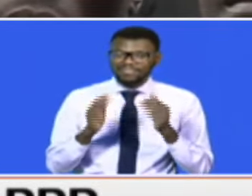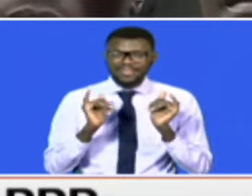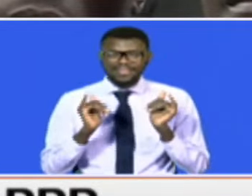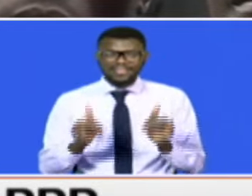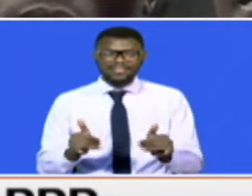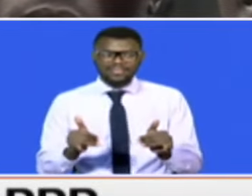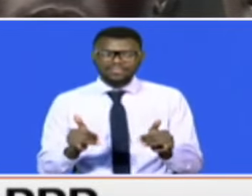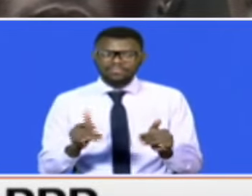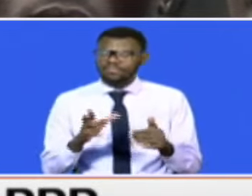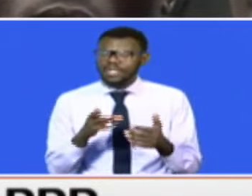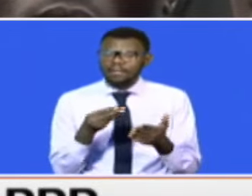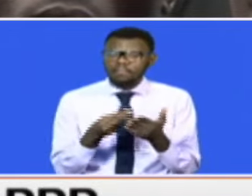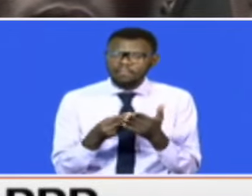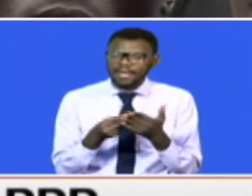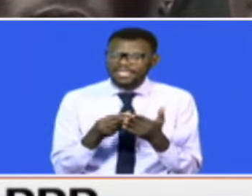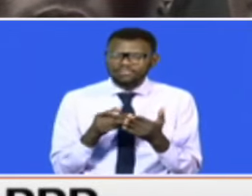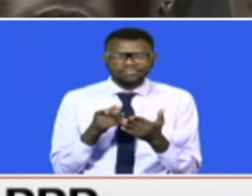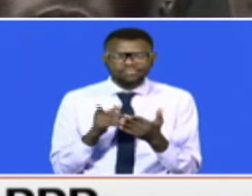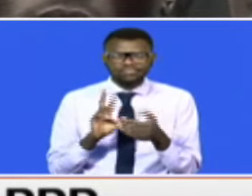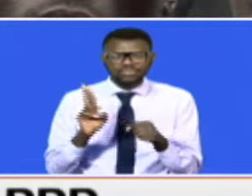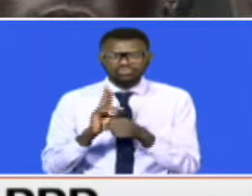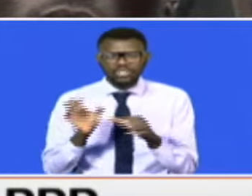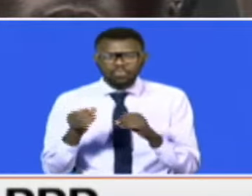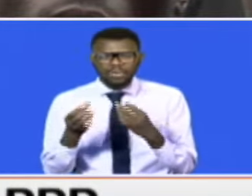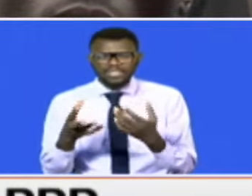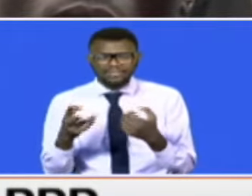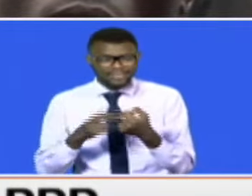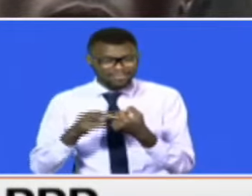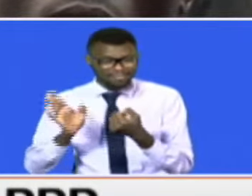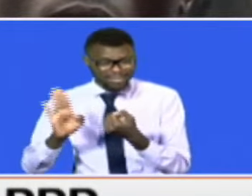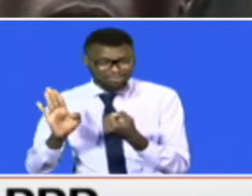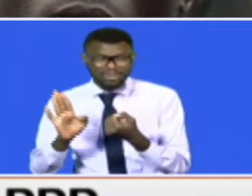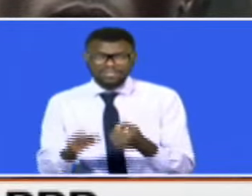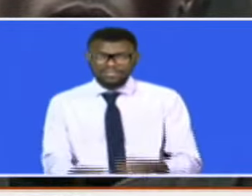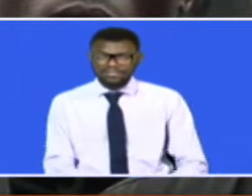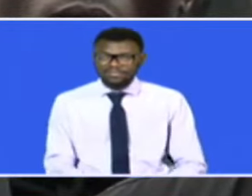it cost KAA 7